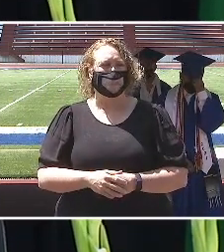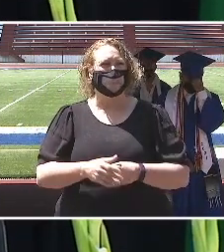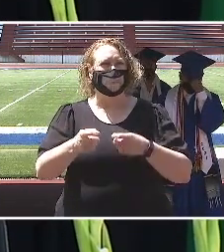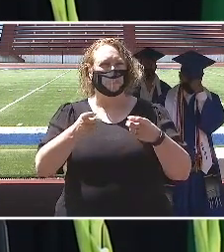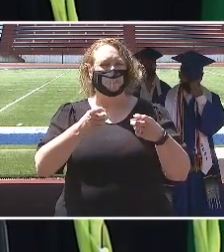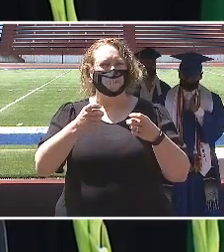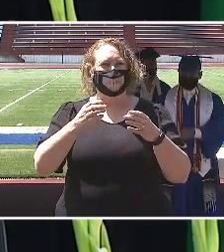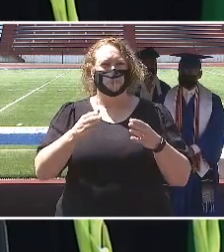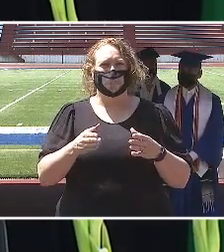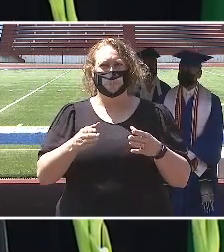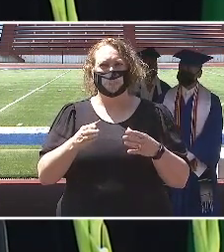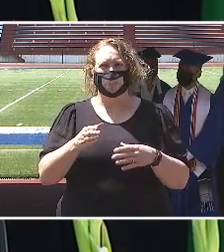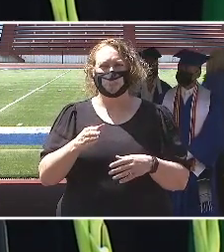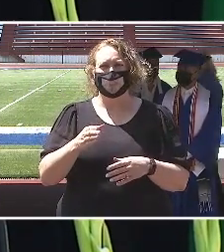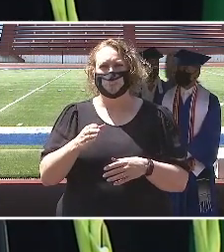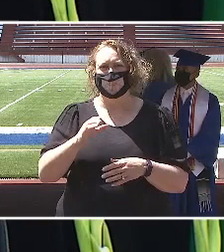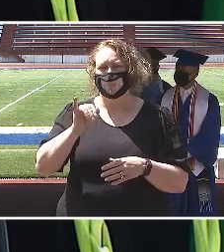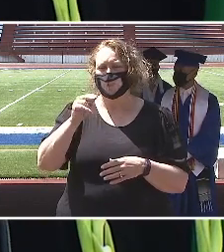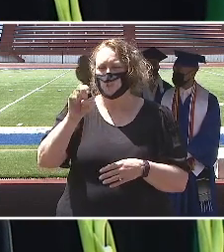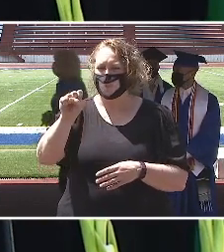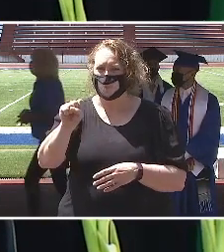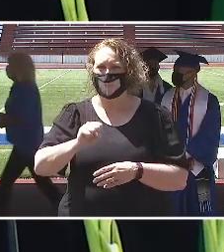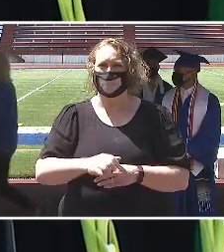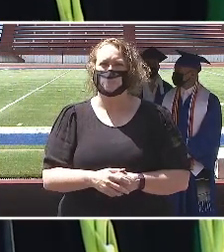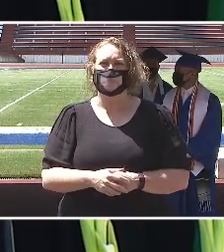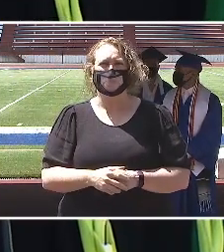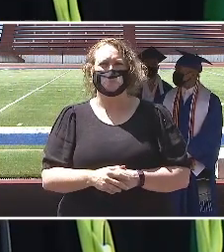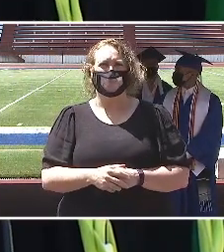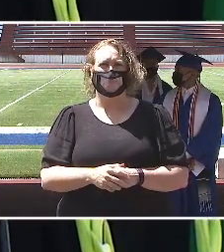Director Dr. Jennifer Jones.